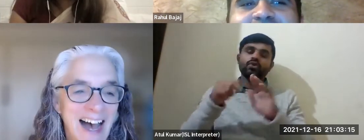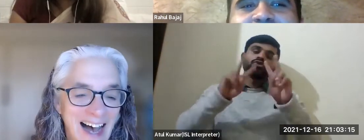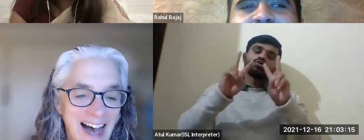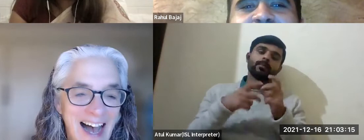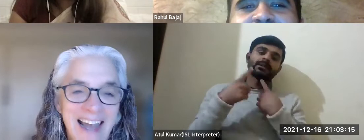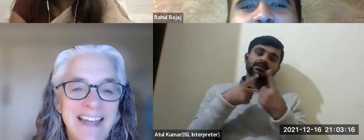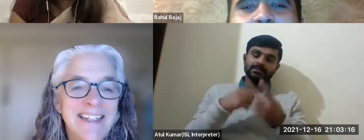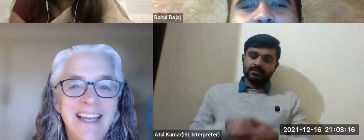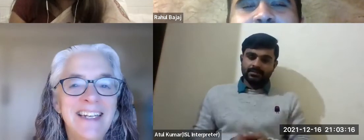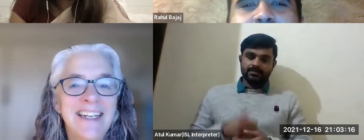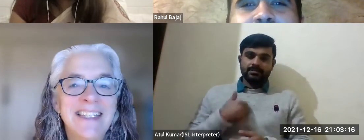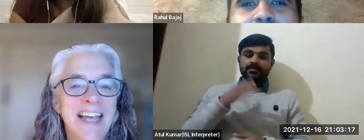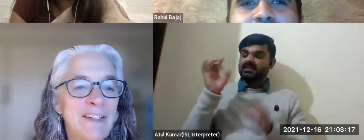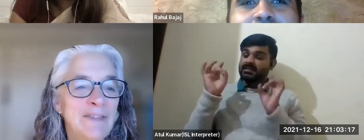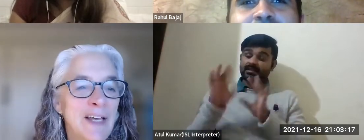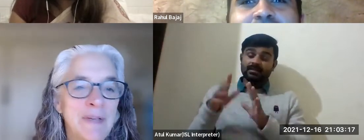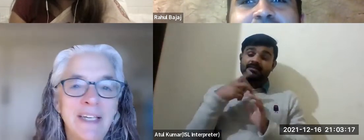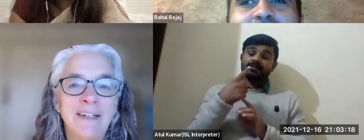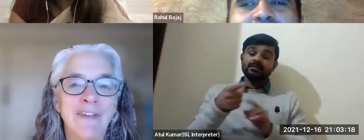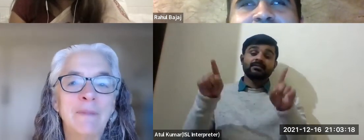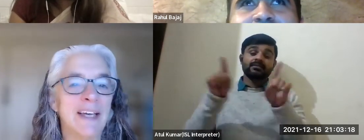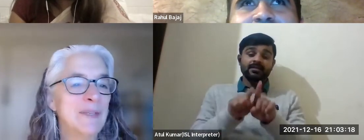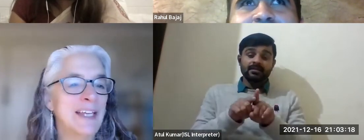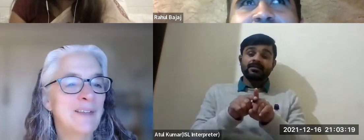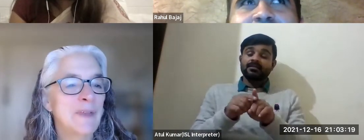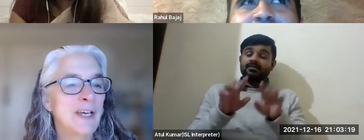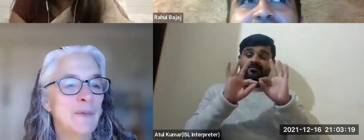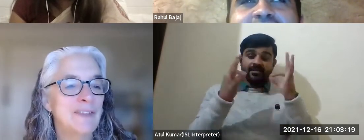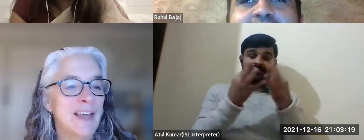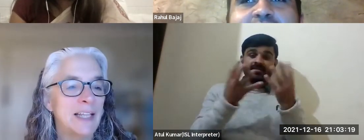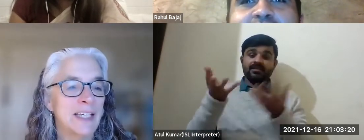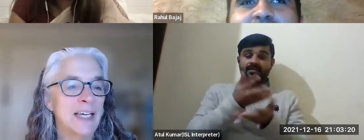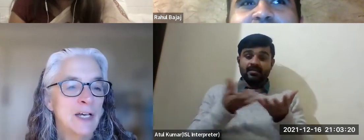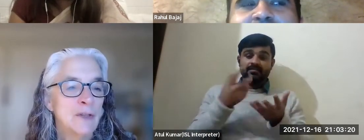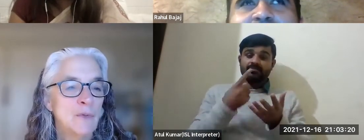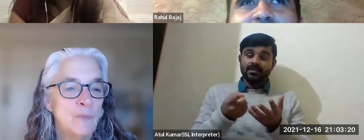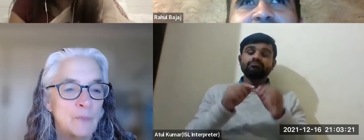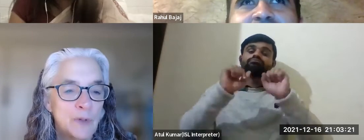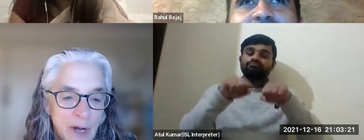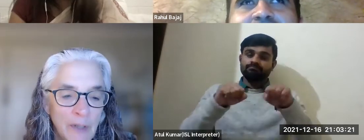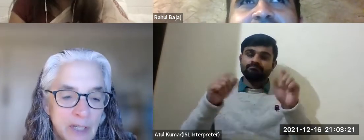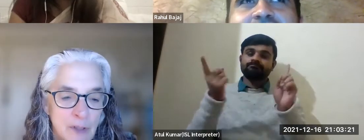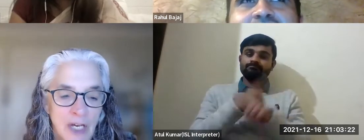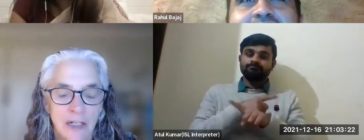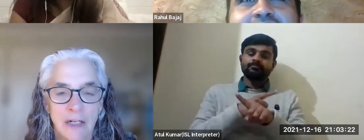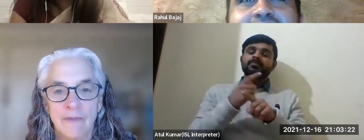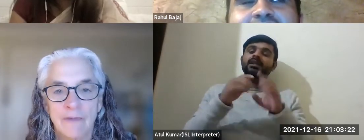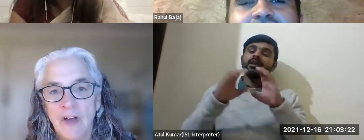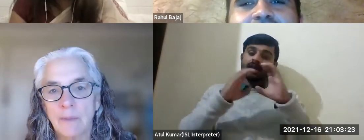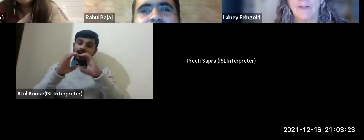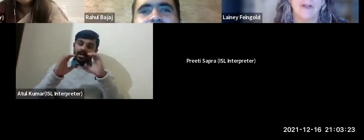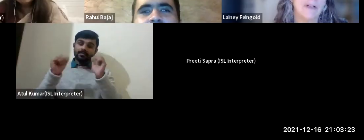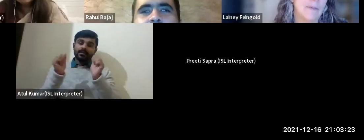all. I hate to say it, it is kind of like being in a family. I mean, that's something how we say, like the way we communicate in